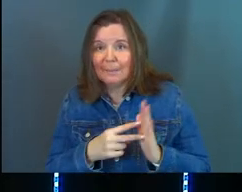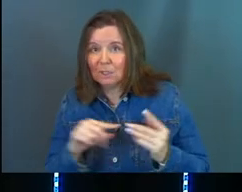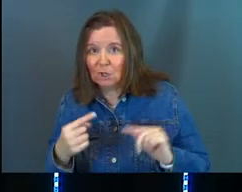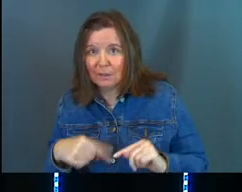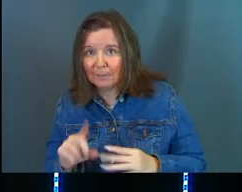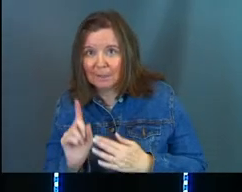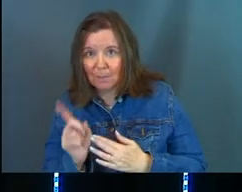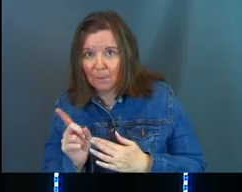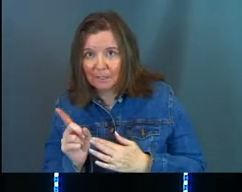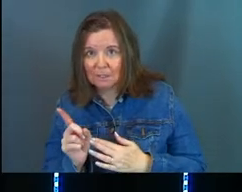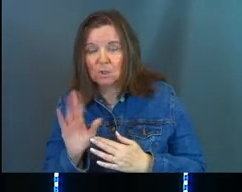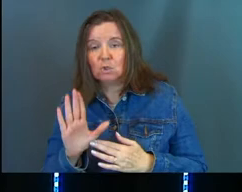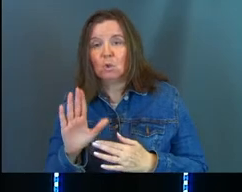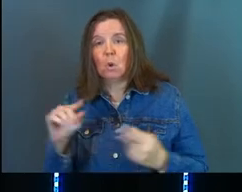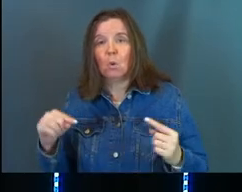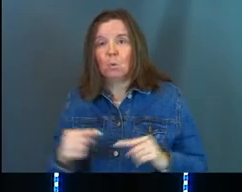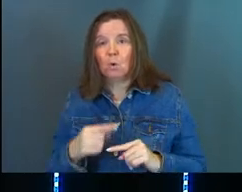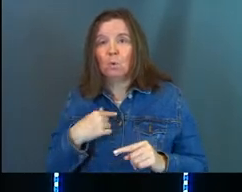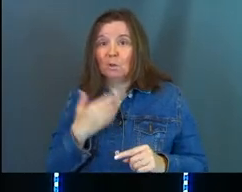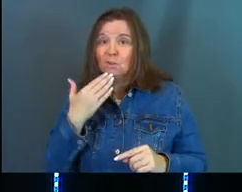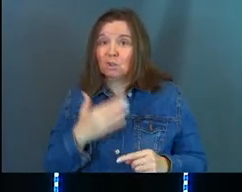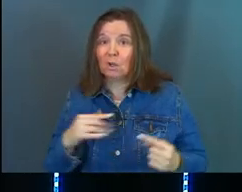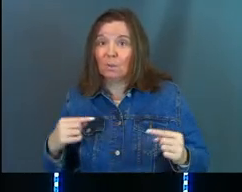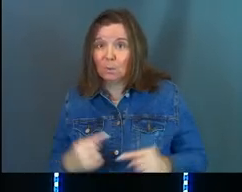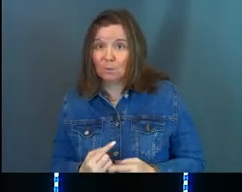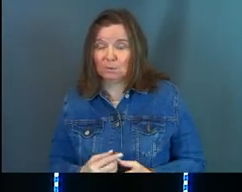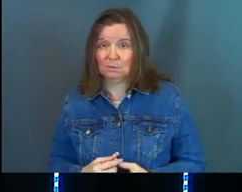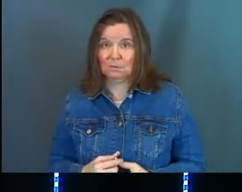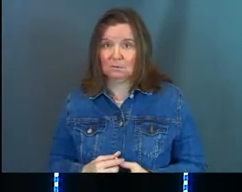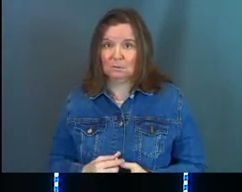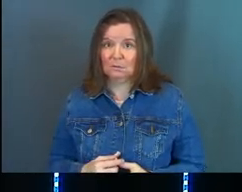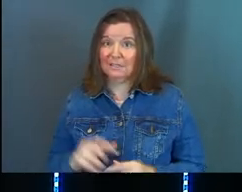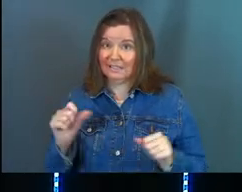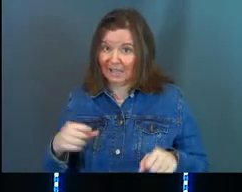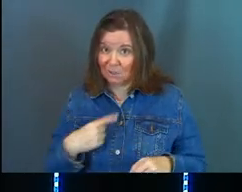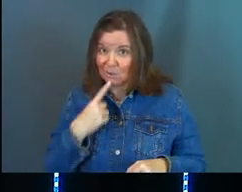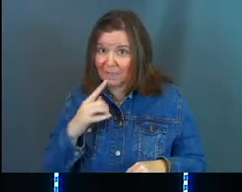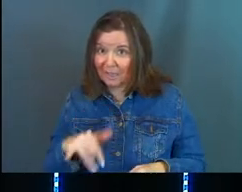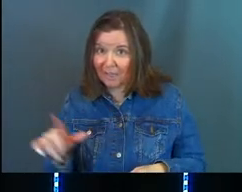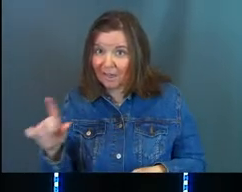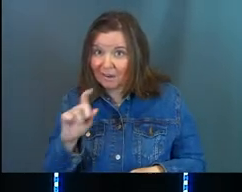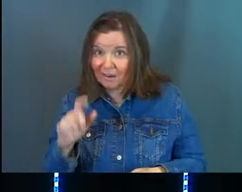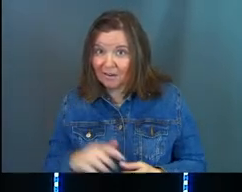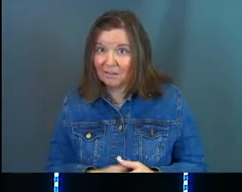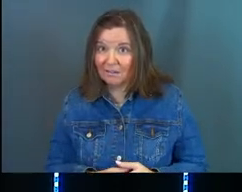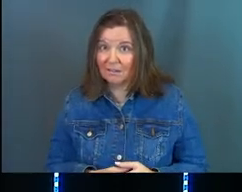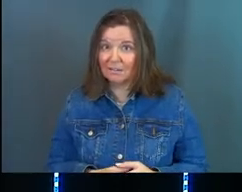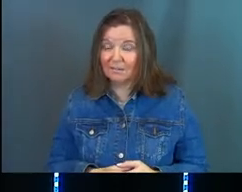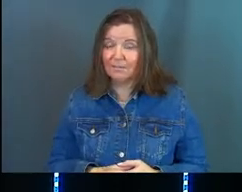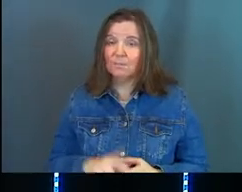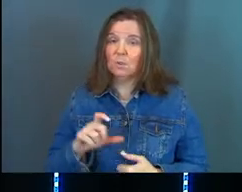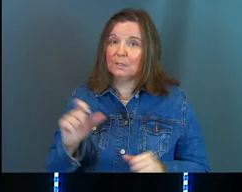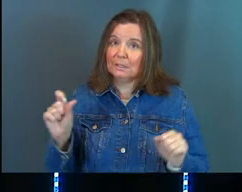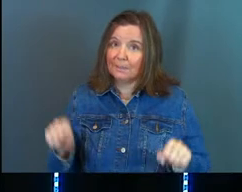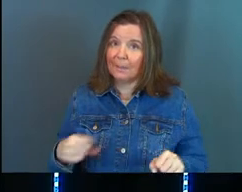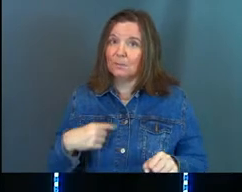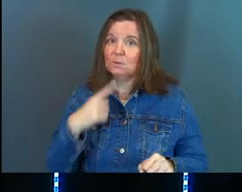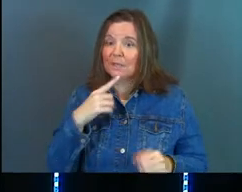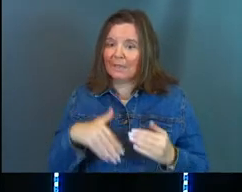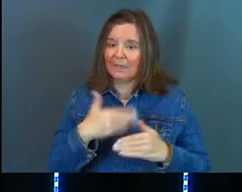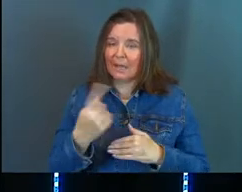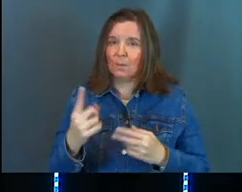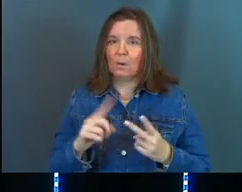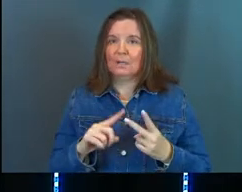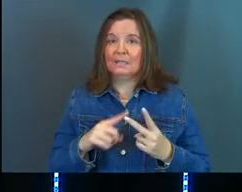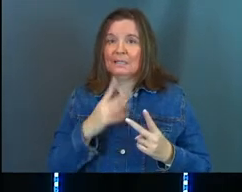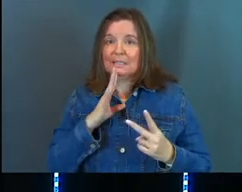to hurt them in the moment. Your wound was a good wound. Can you say that? You need to be able to say it. The next